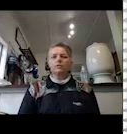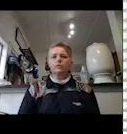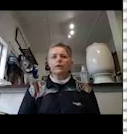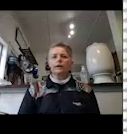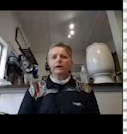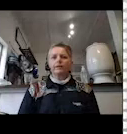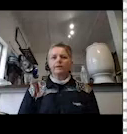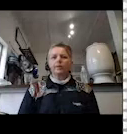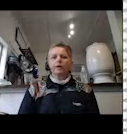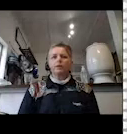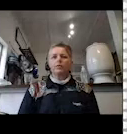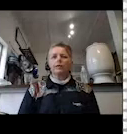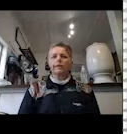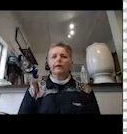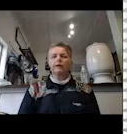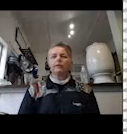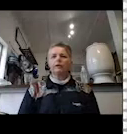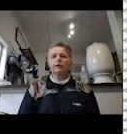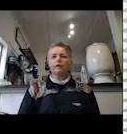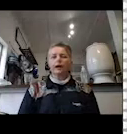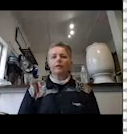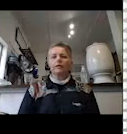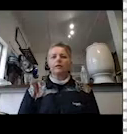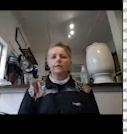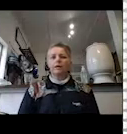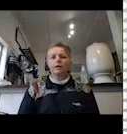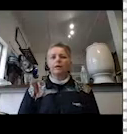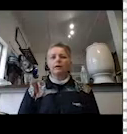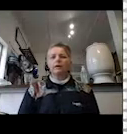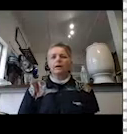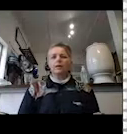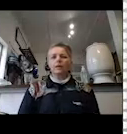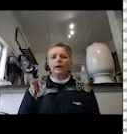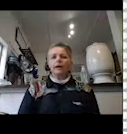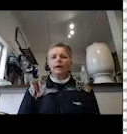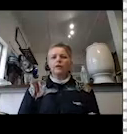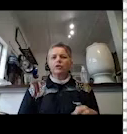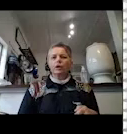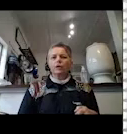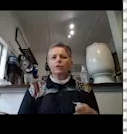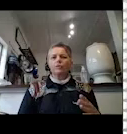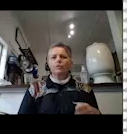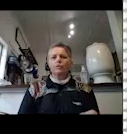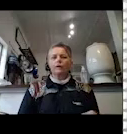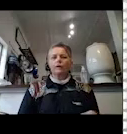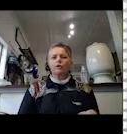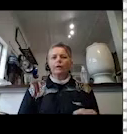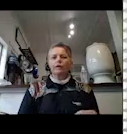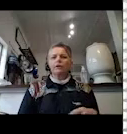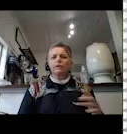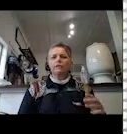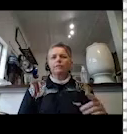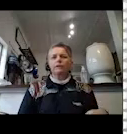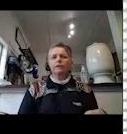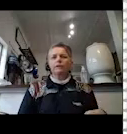district court, and the Supreme Court. And if you look at the arrows on the slide, they show the